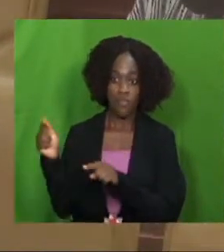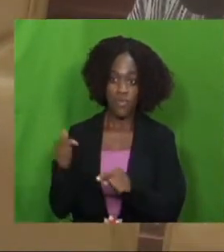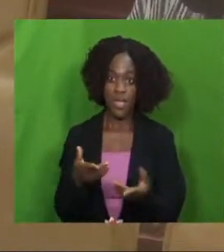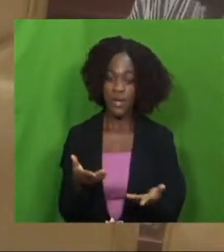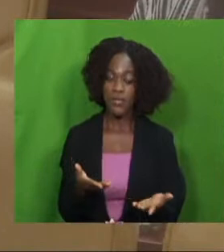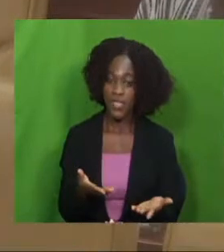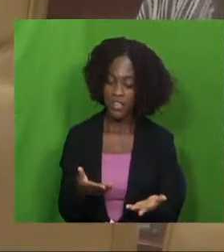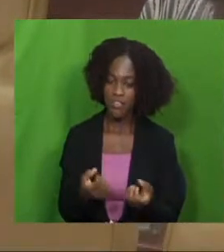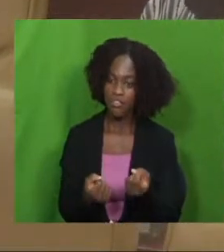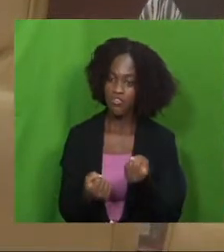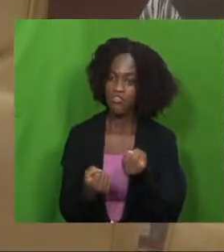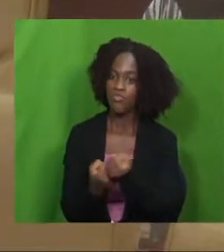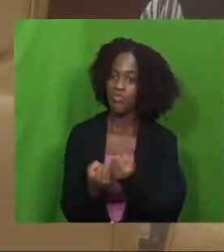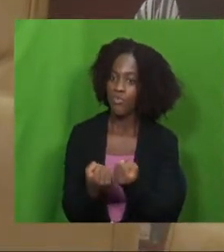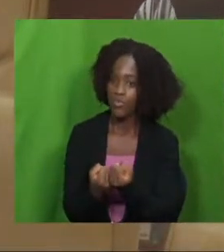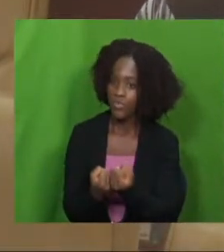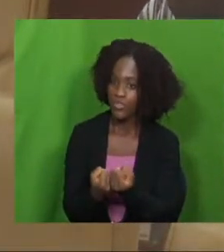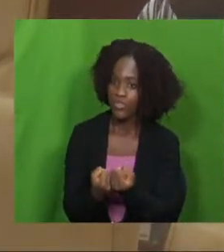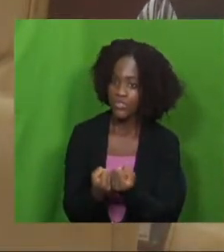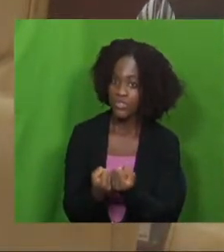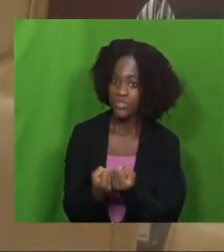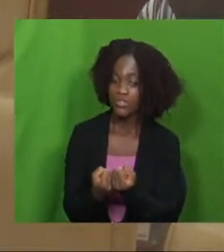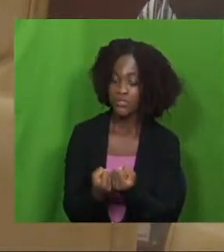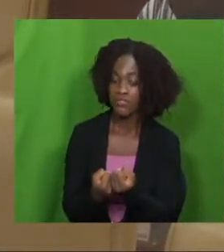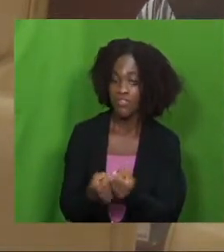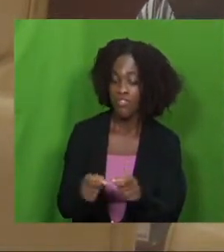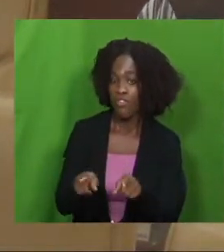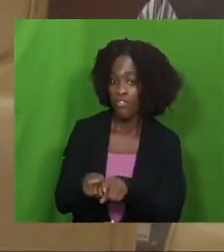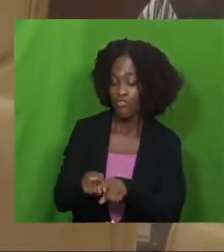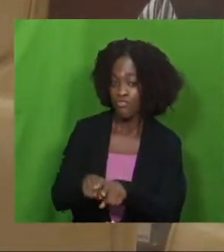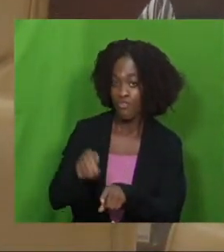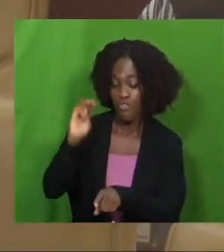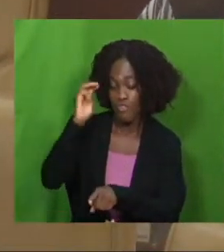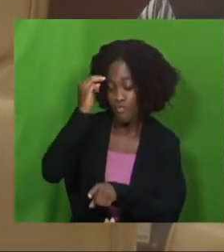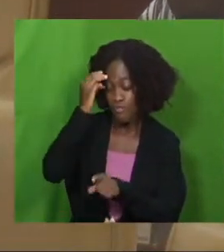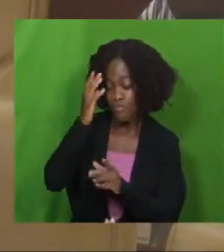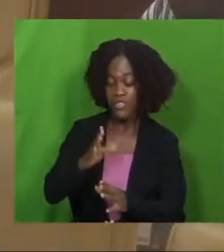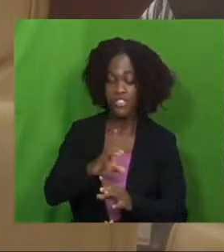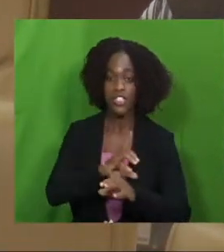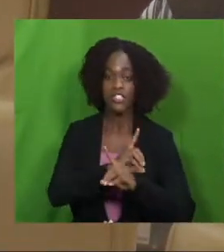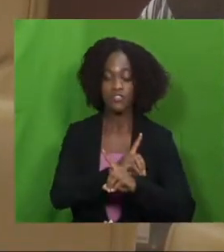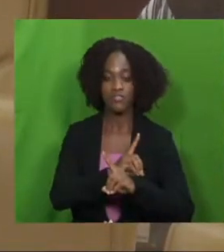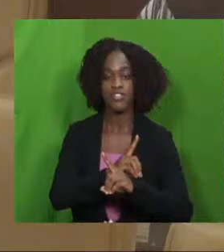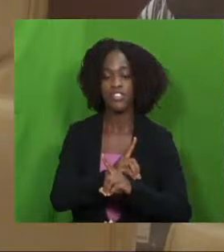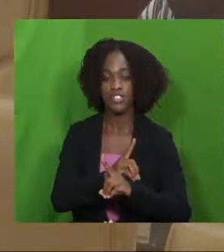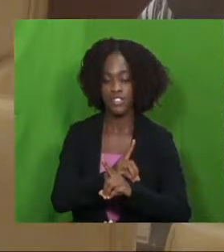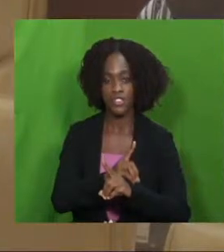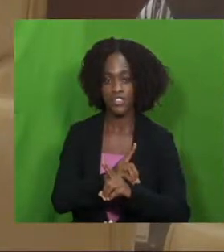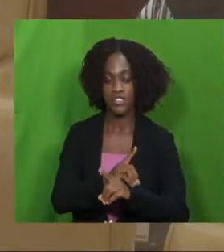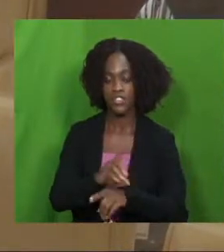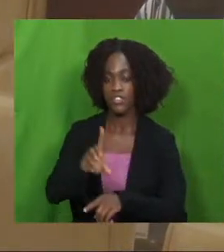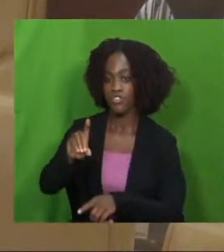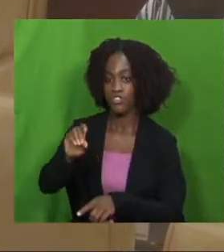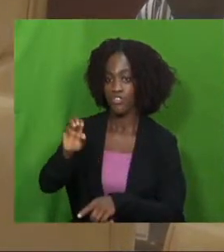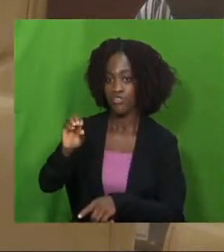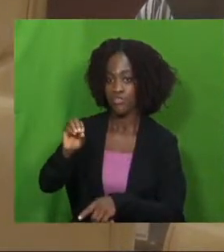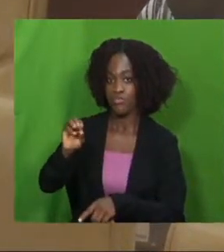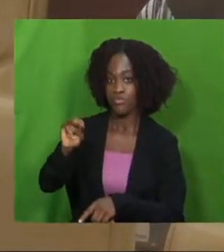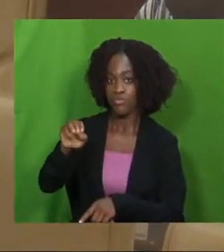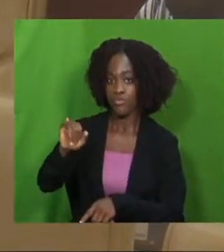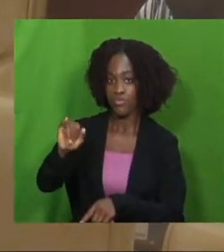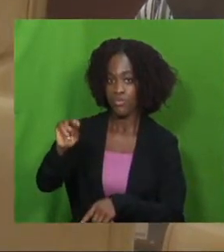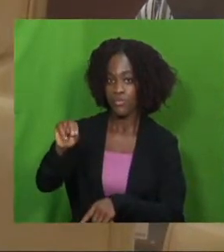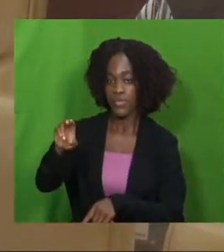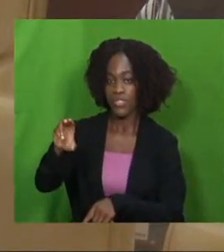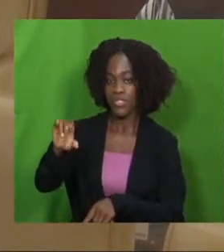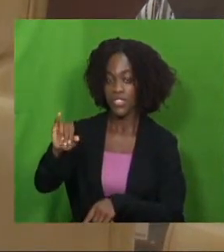support, as well as the Minister for Defense, Honorable Dominic Nitu, was also in attendance, and